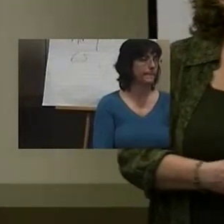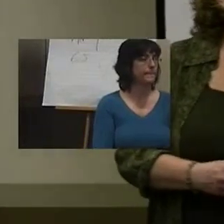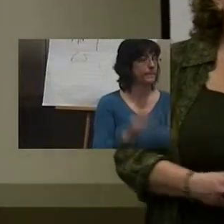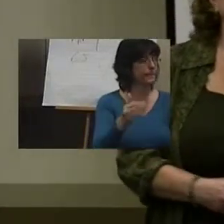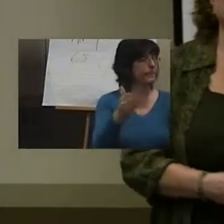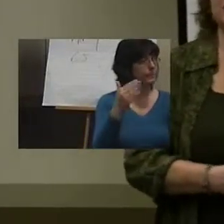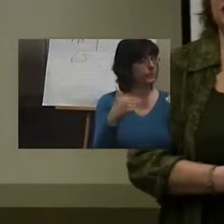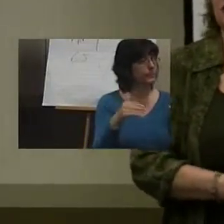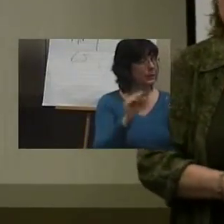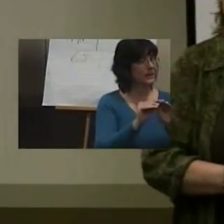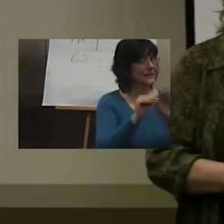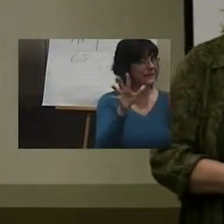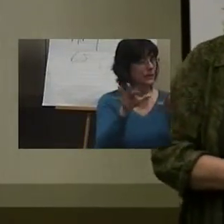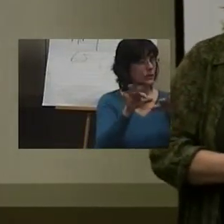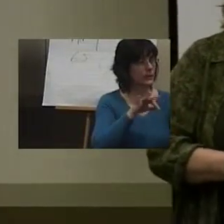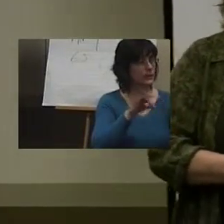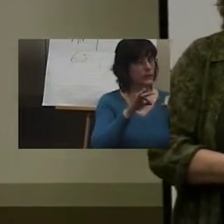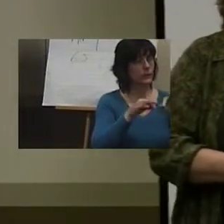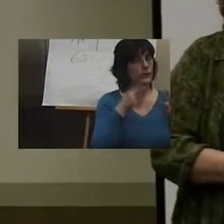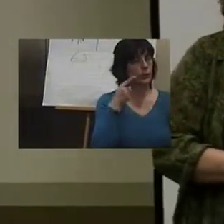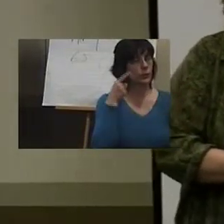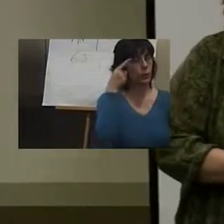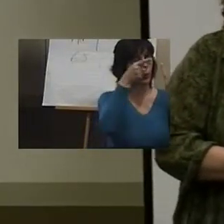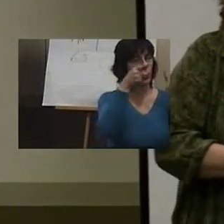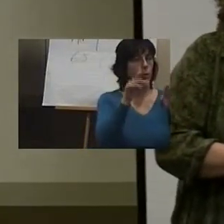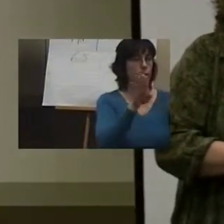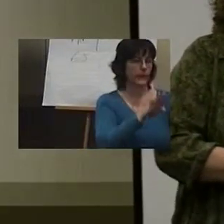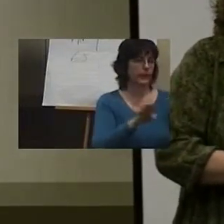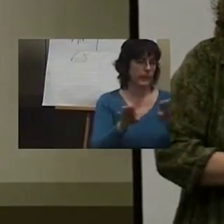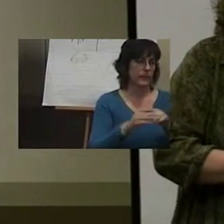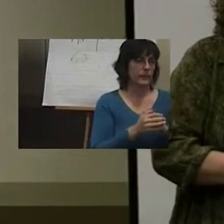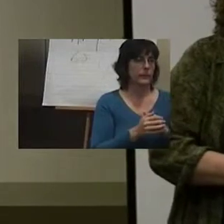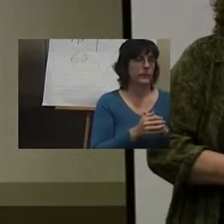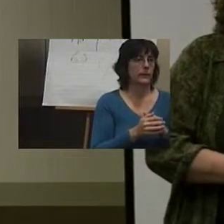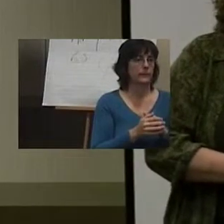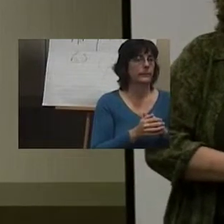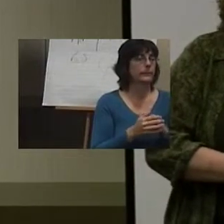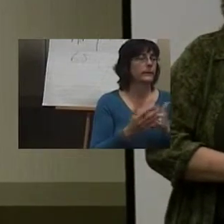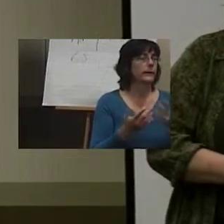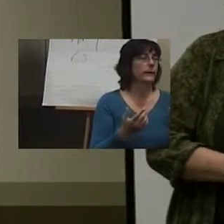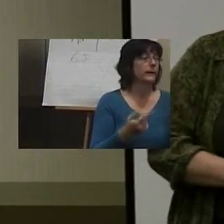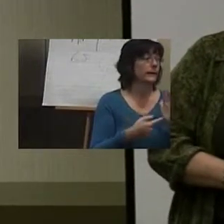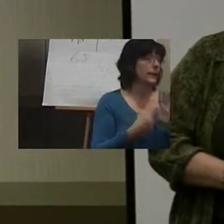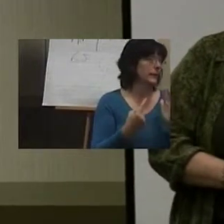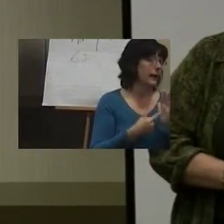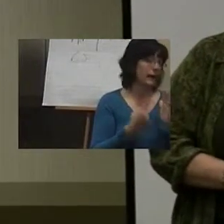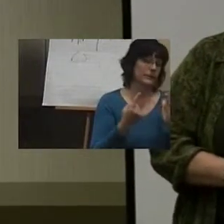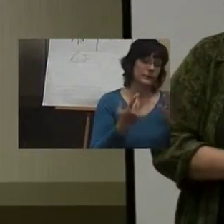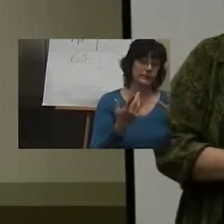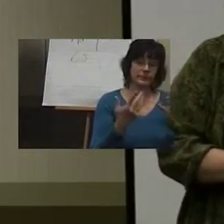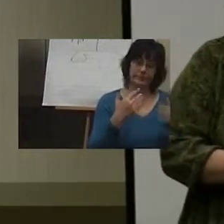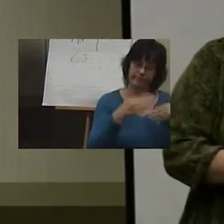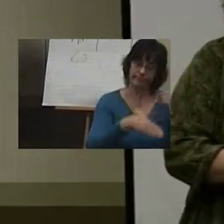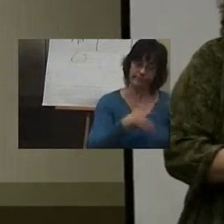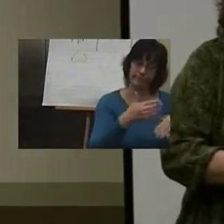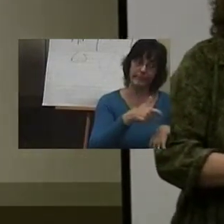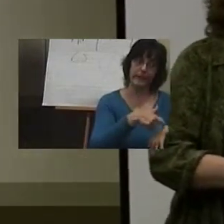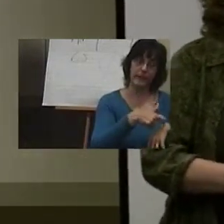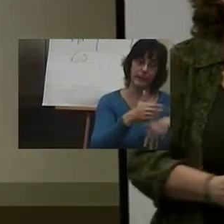Next, you want a clear description of the target behavior. And this can sometimes take some time,